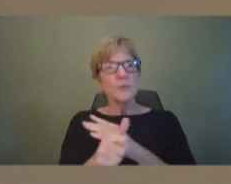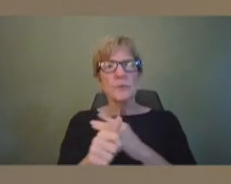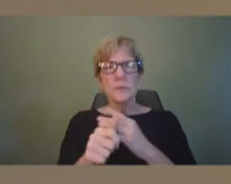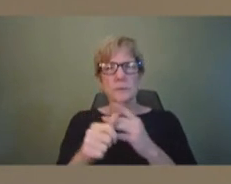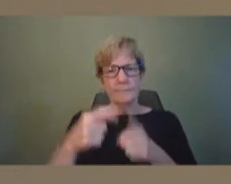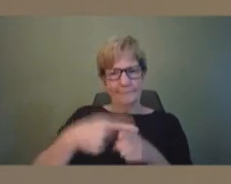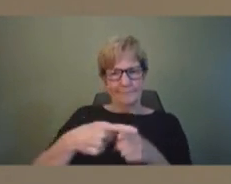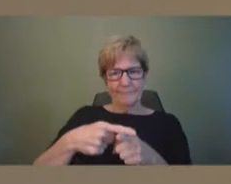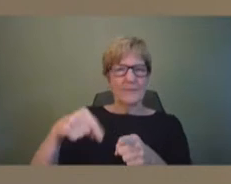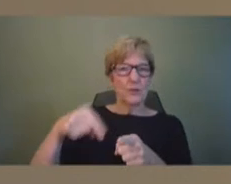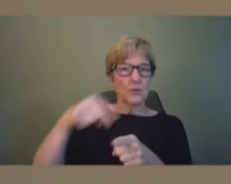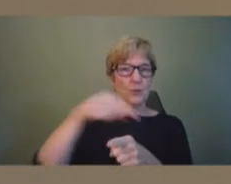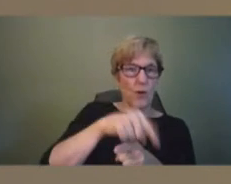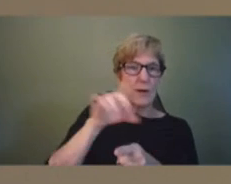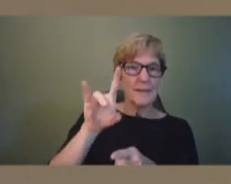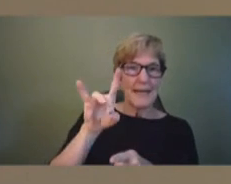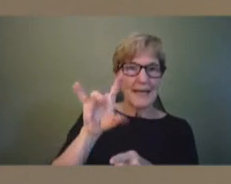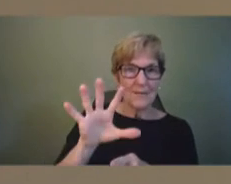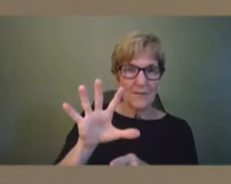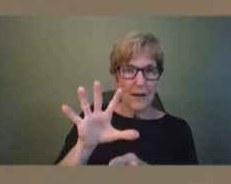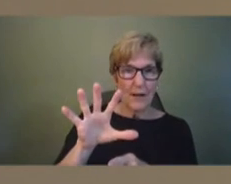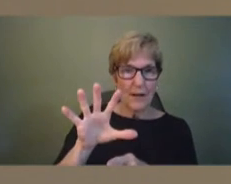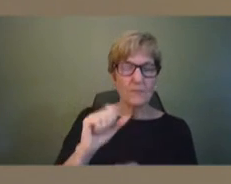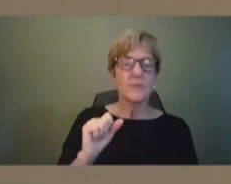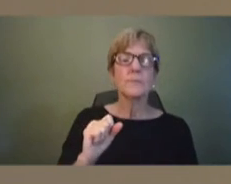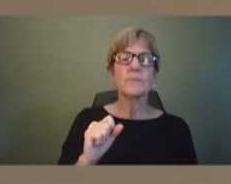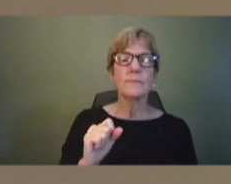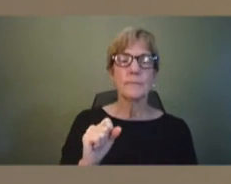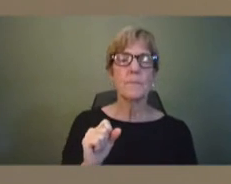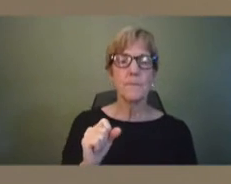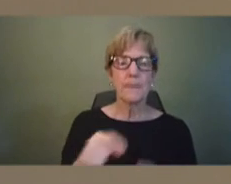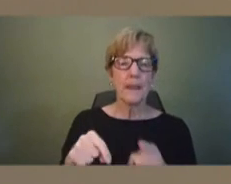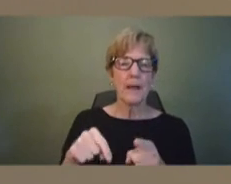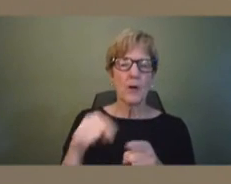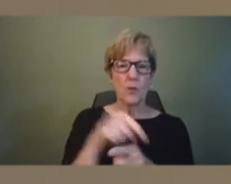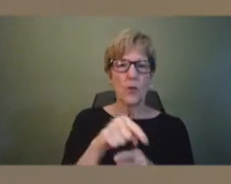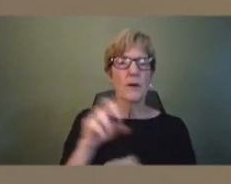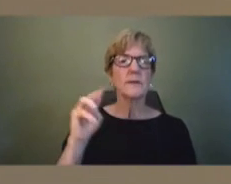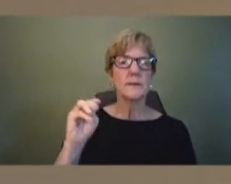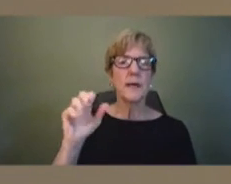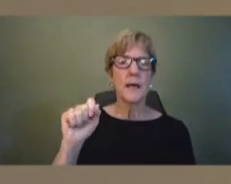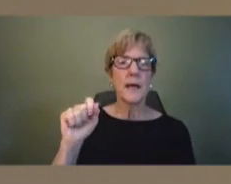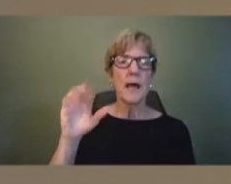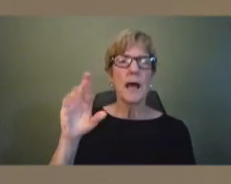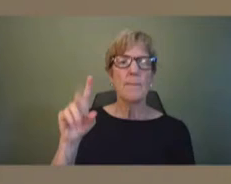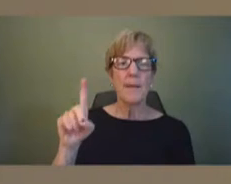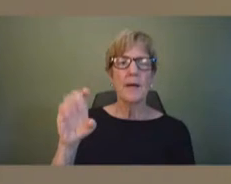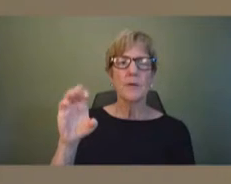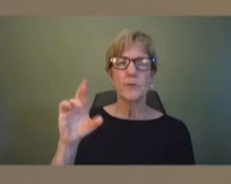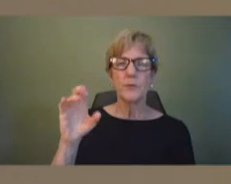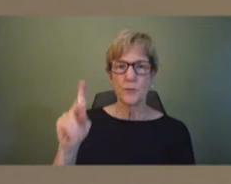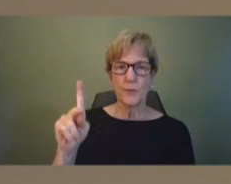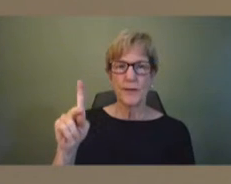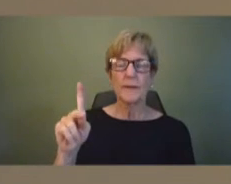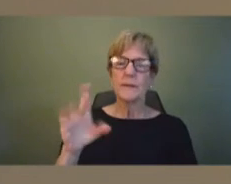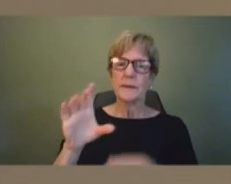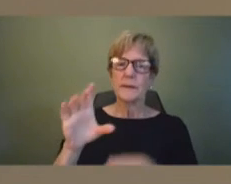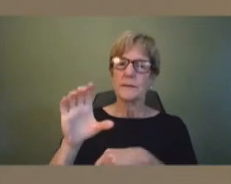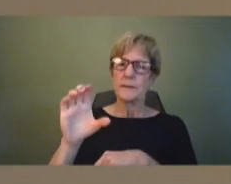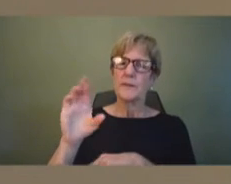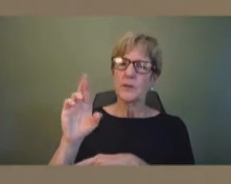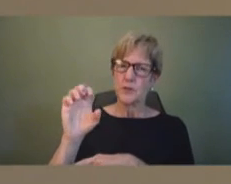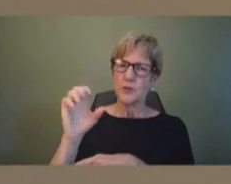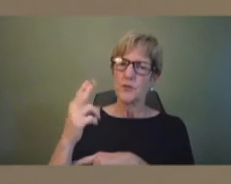855 um interchange across um Mard Creek Church Road and I I certainly have some